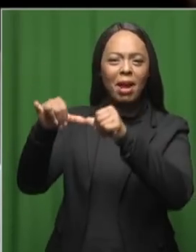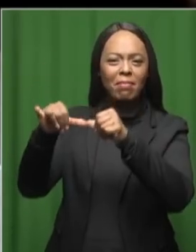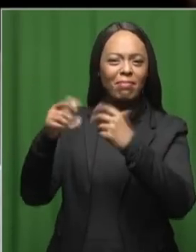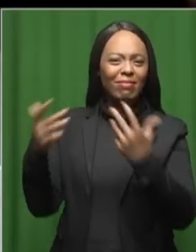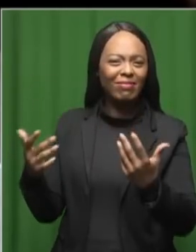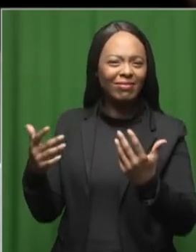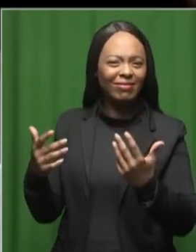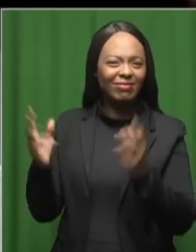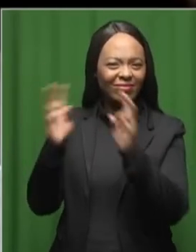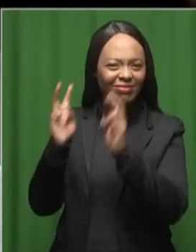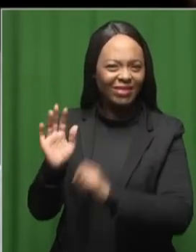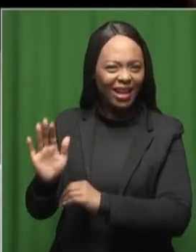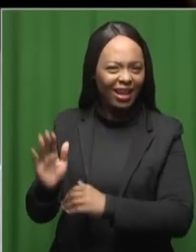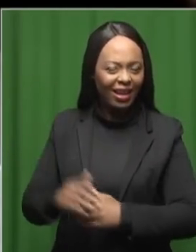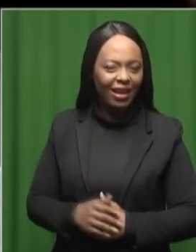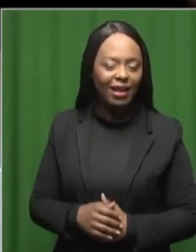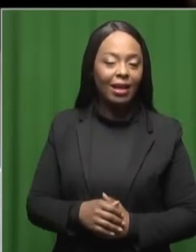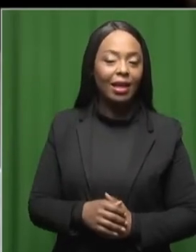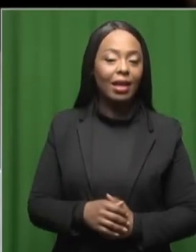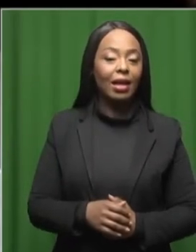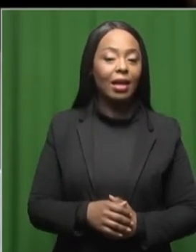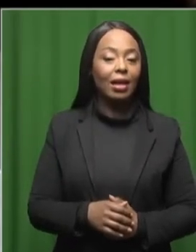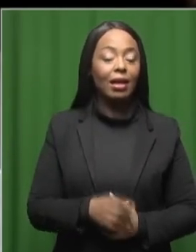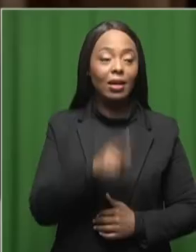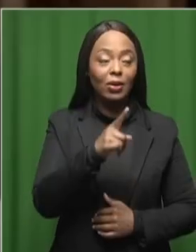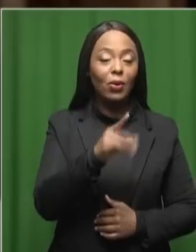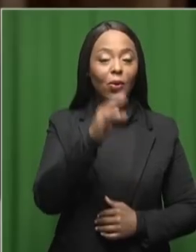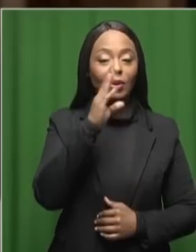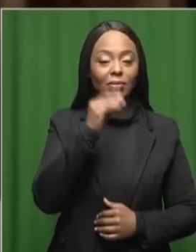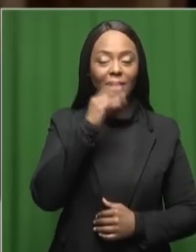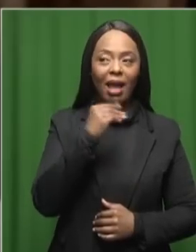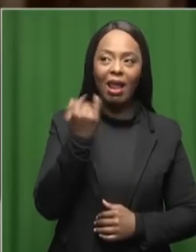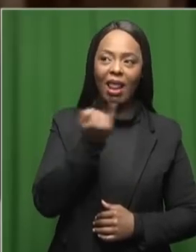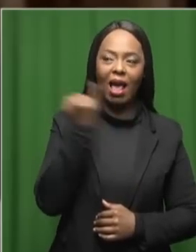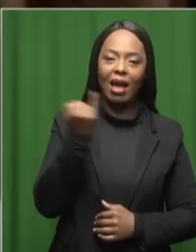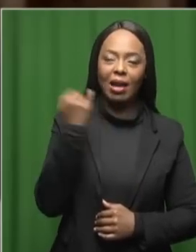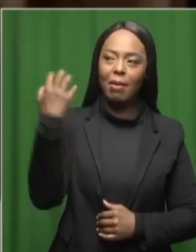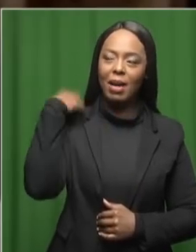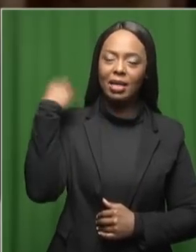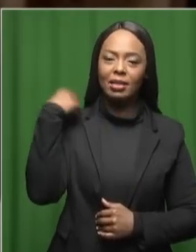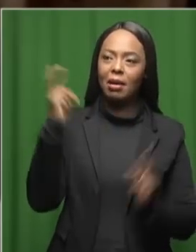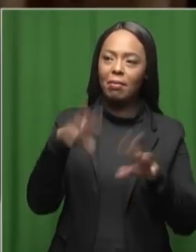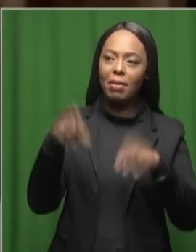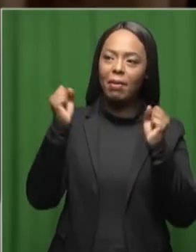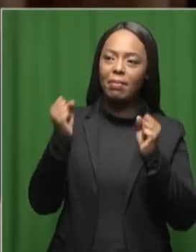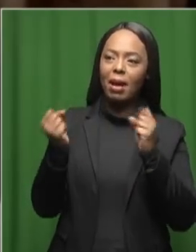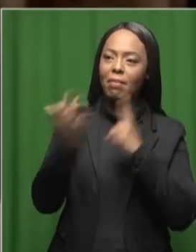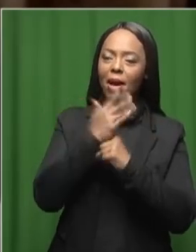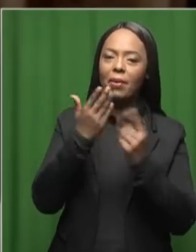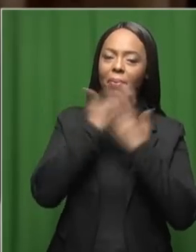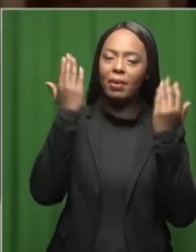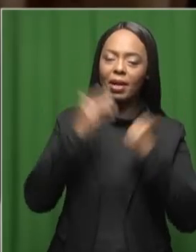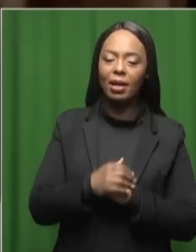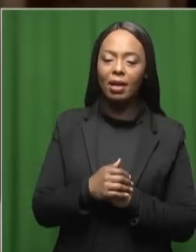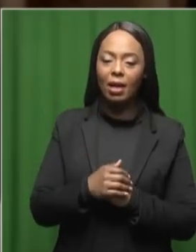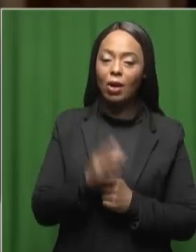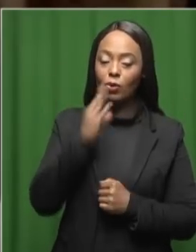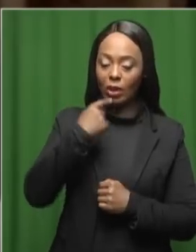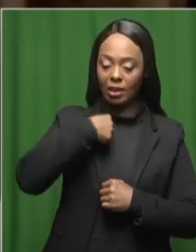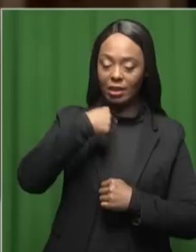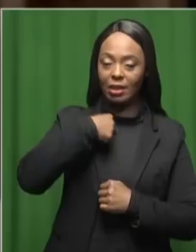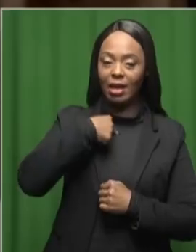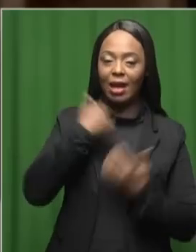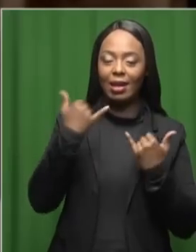Yeah, when you speak like ministers don't suffer from load shedding. You are talking to me right